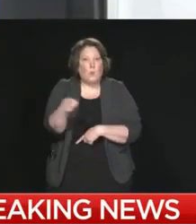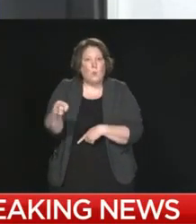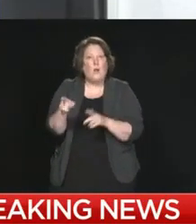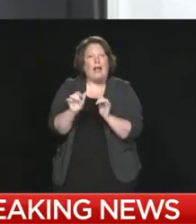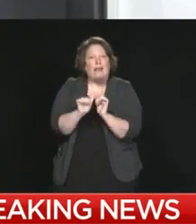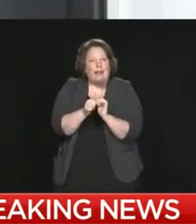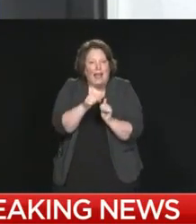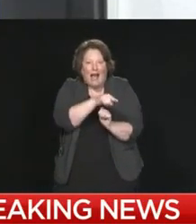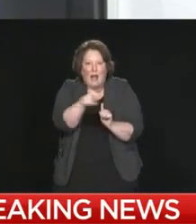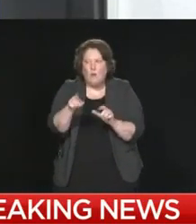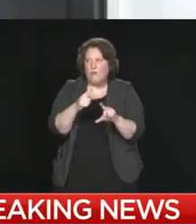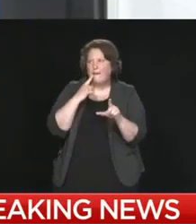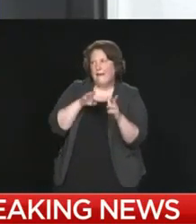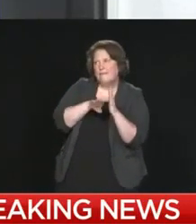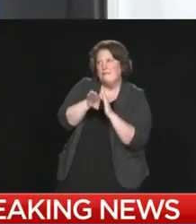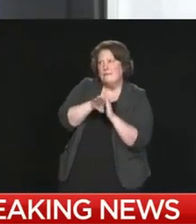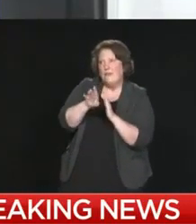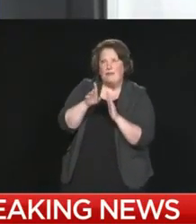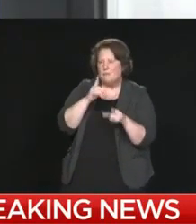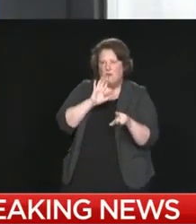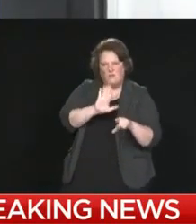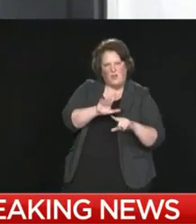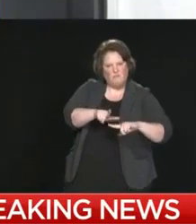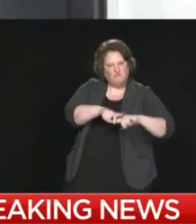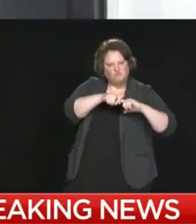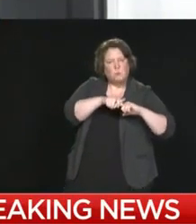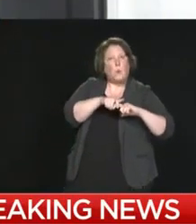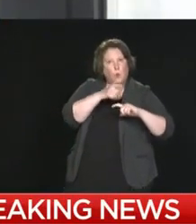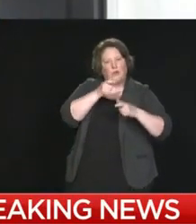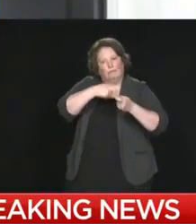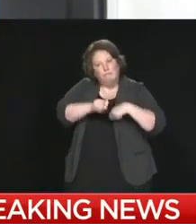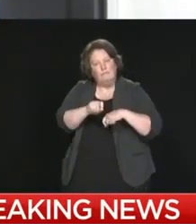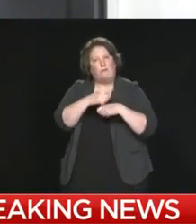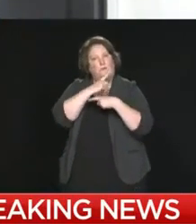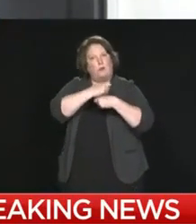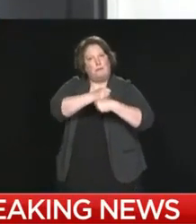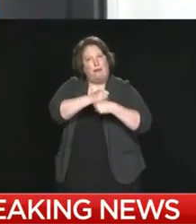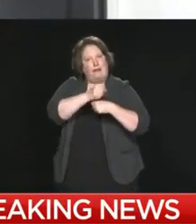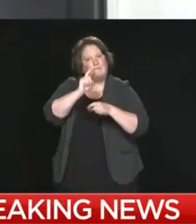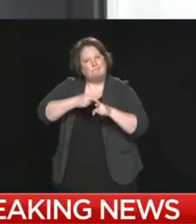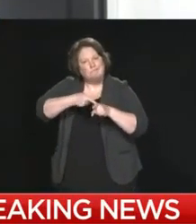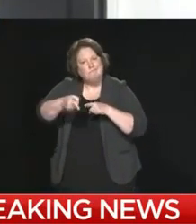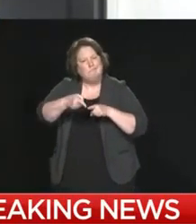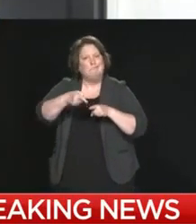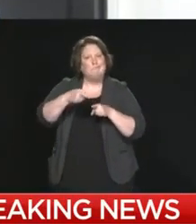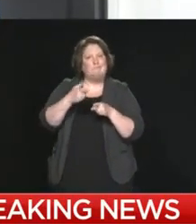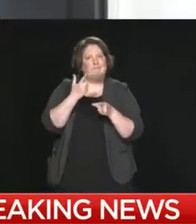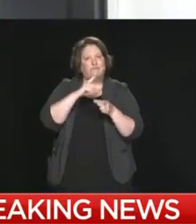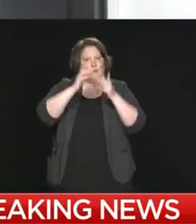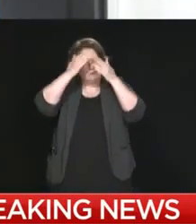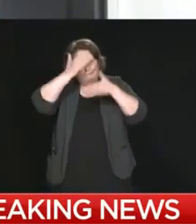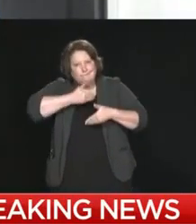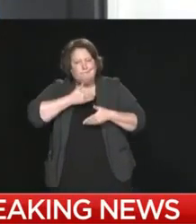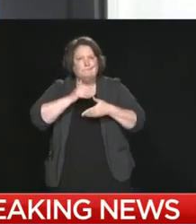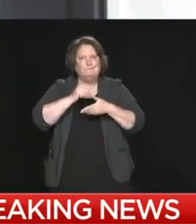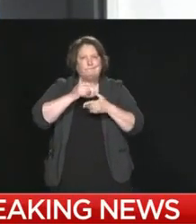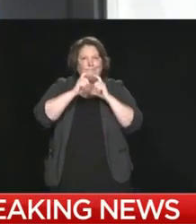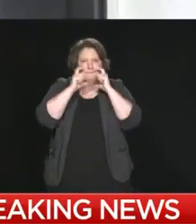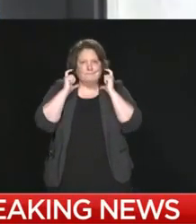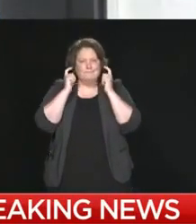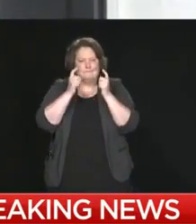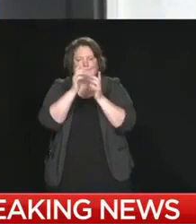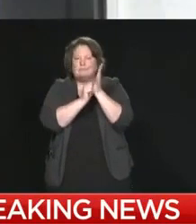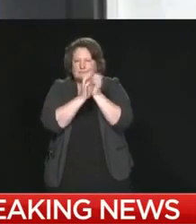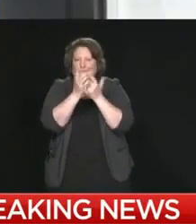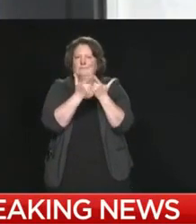products Canadians need because of this pandemic. We've always known that Canada is home to some of the best innovators in the world,